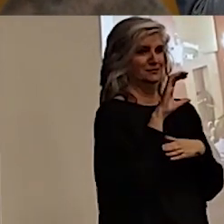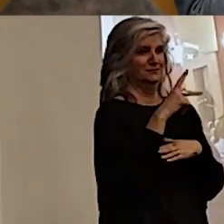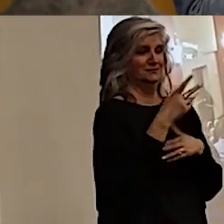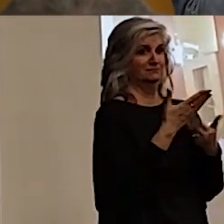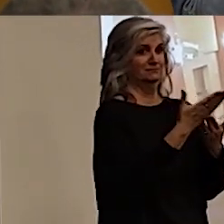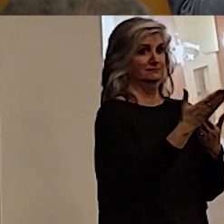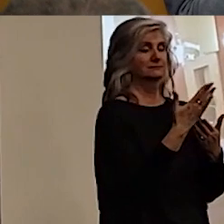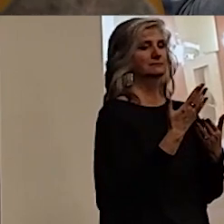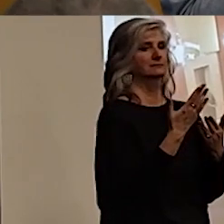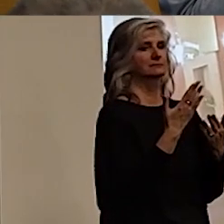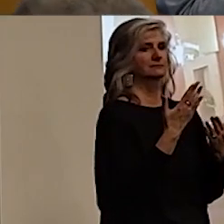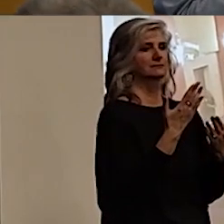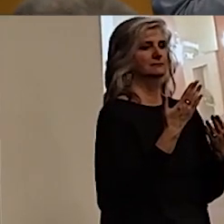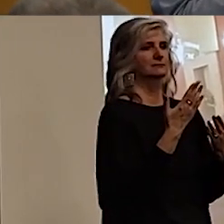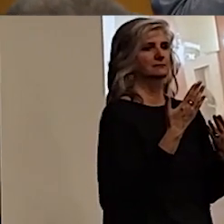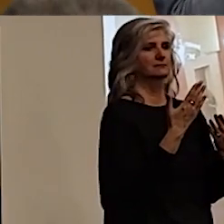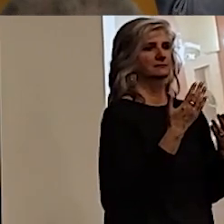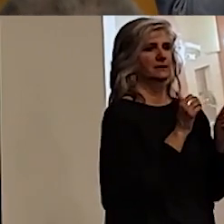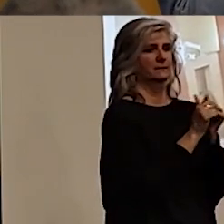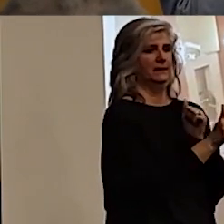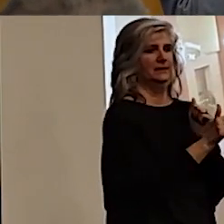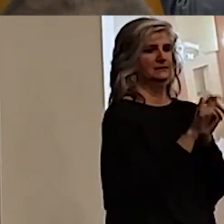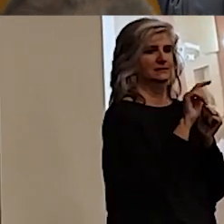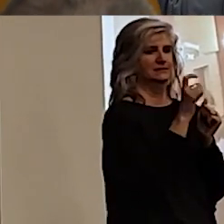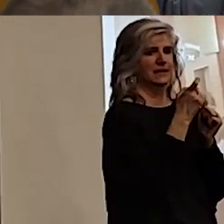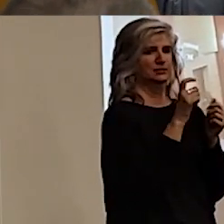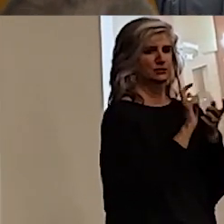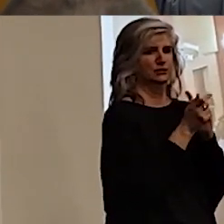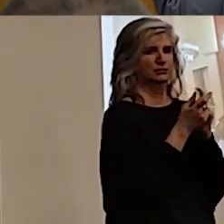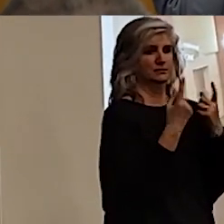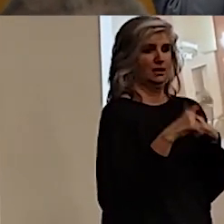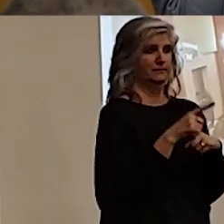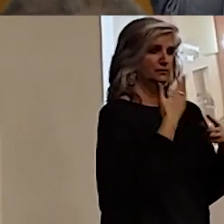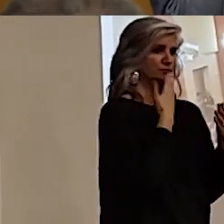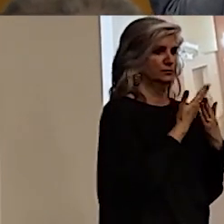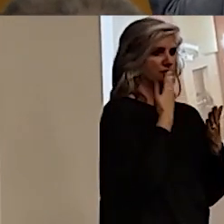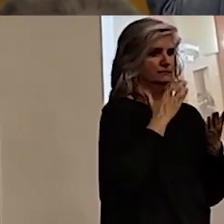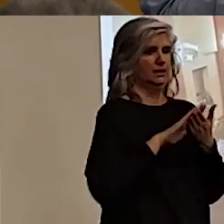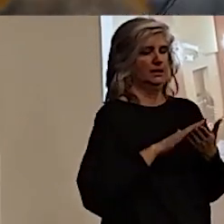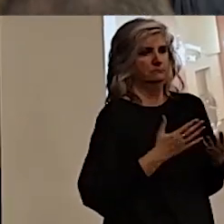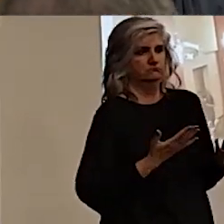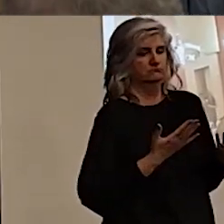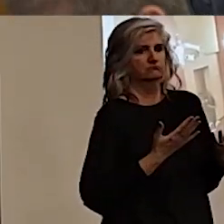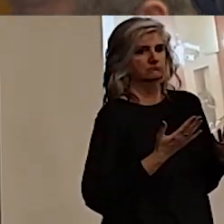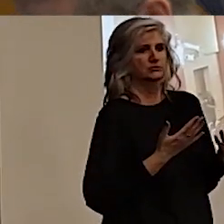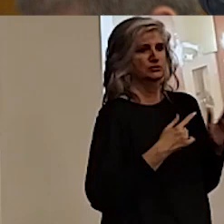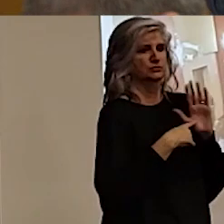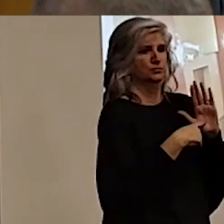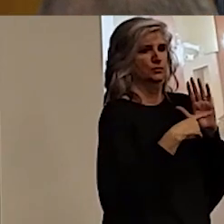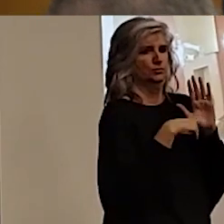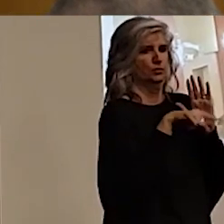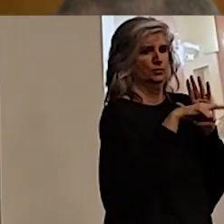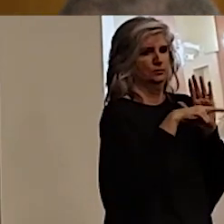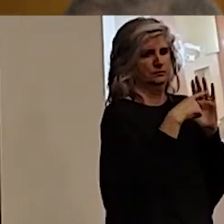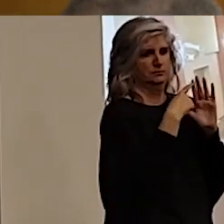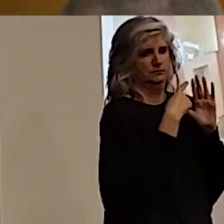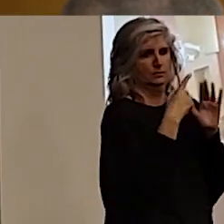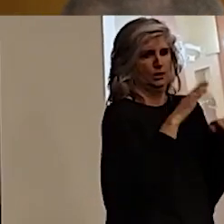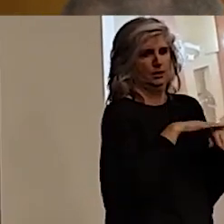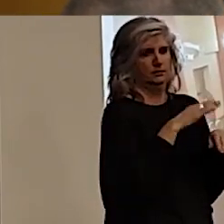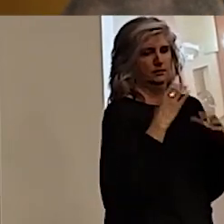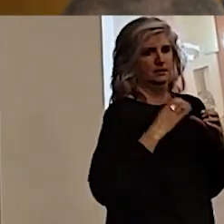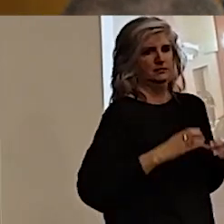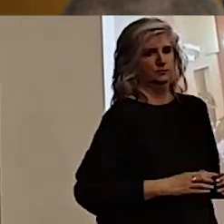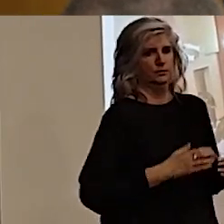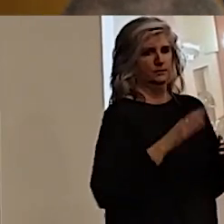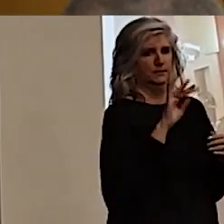pass through tax changes that happen, either good or bad, to reflect those directly on customer bills. So if